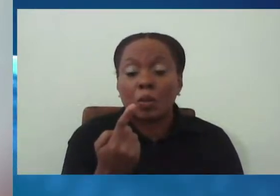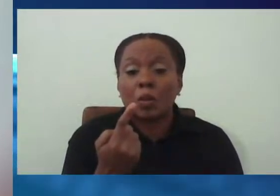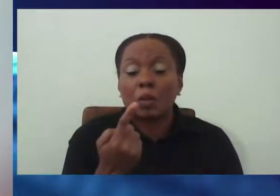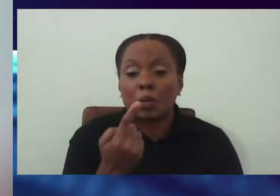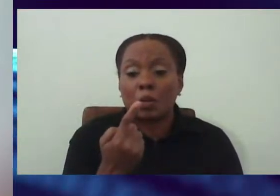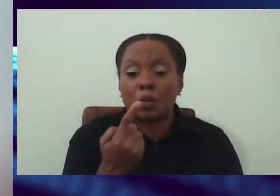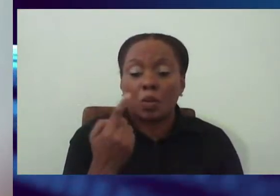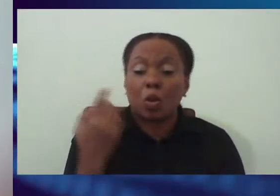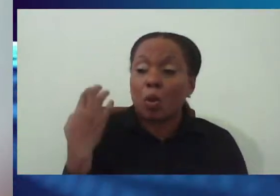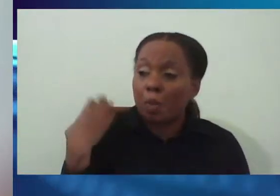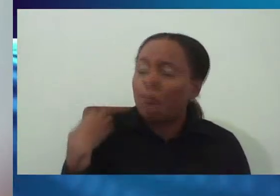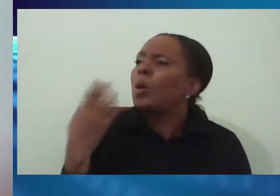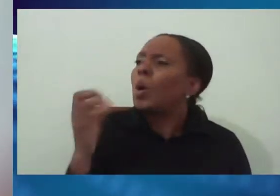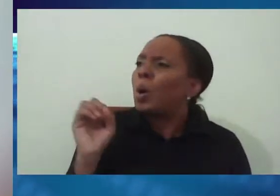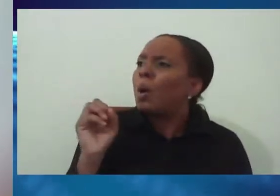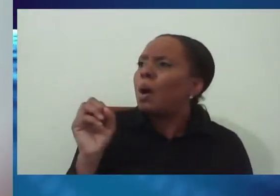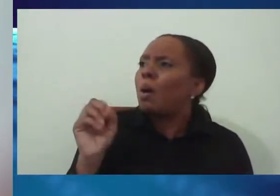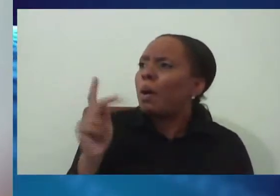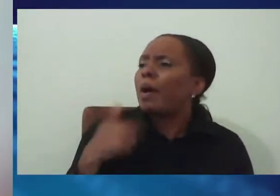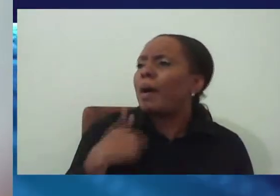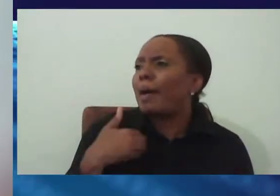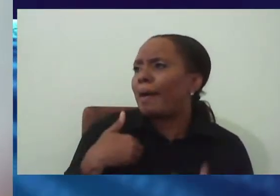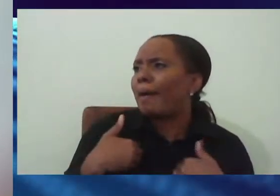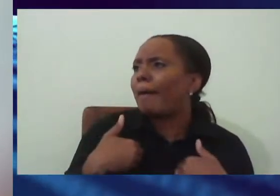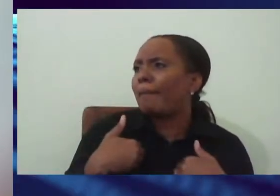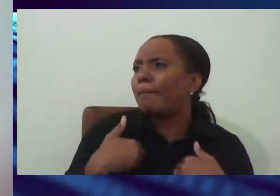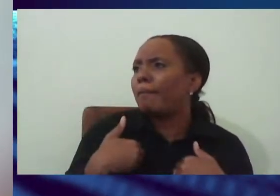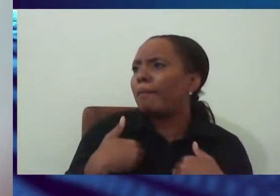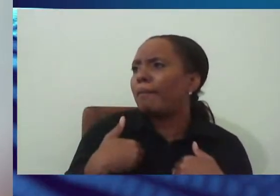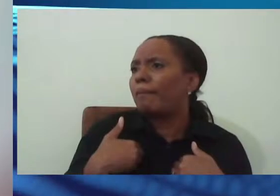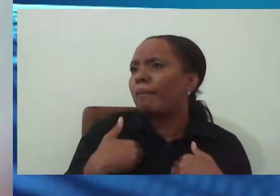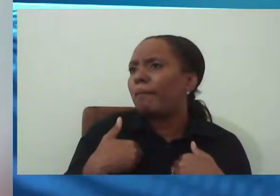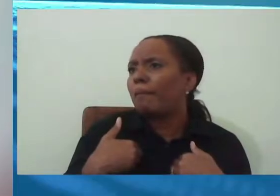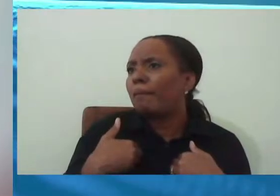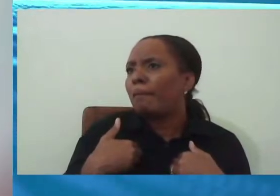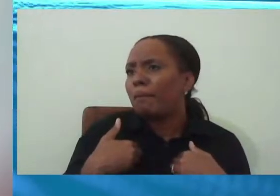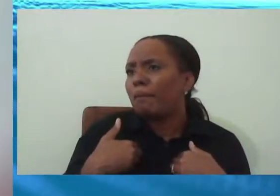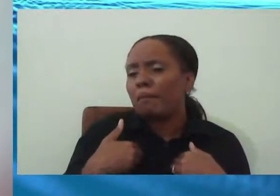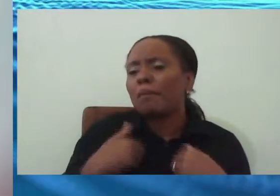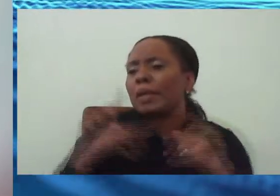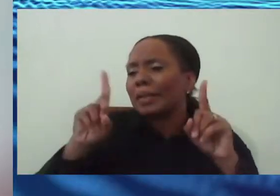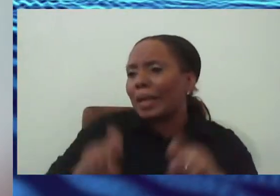an initial test, or I'm waiting the 5 days and I'm going to do the clearance test.